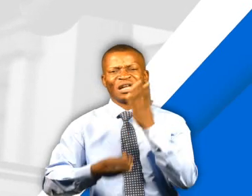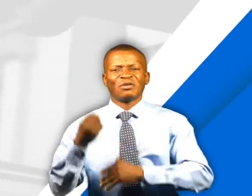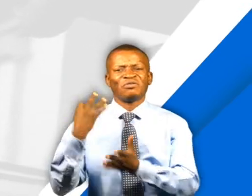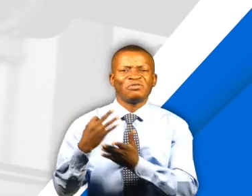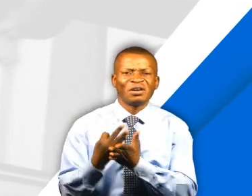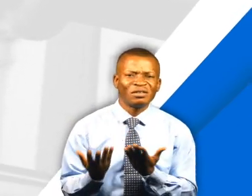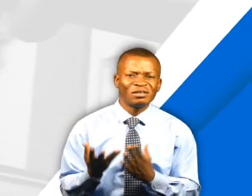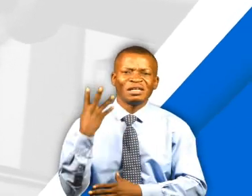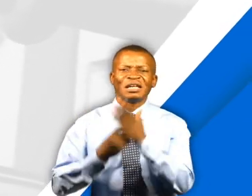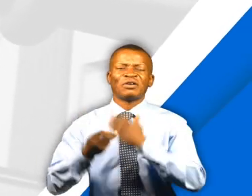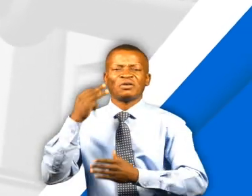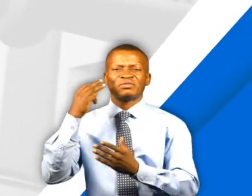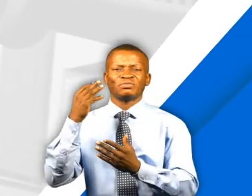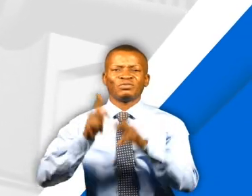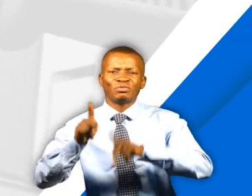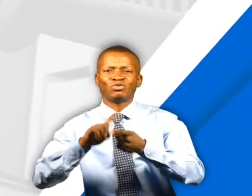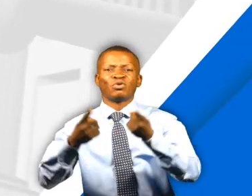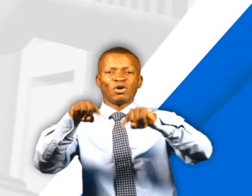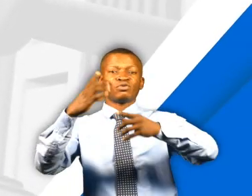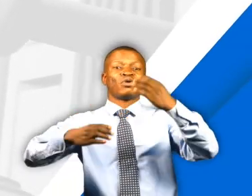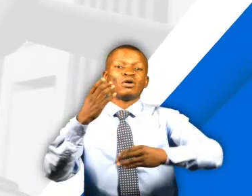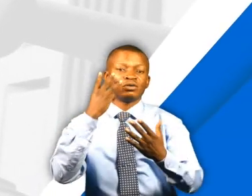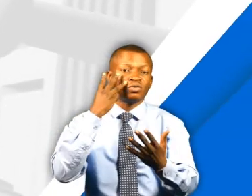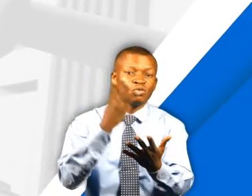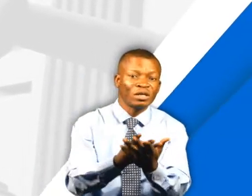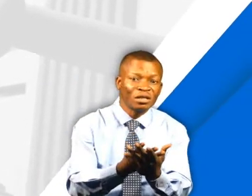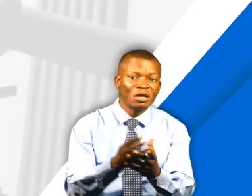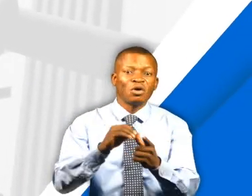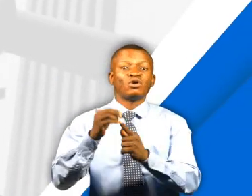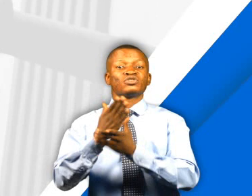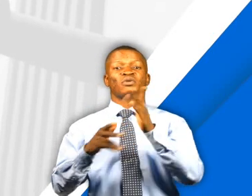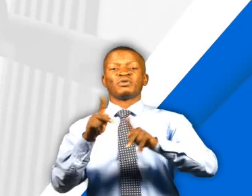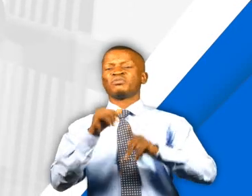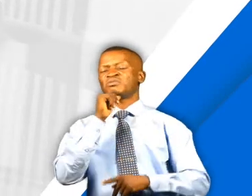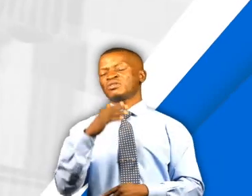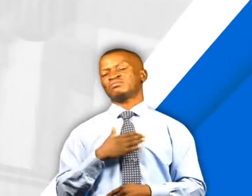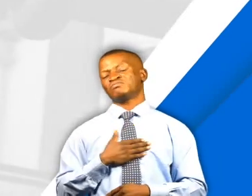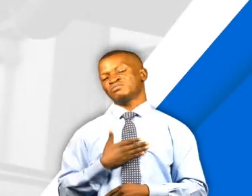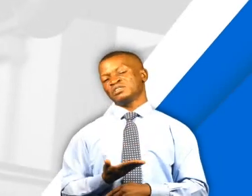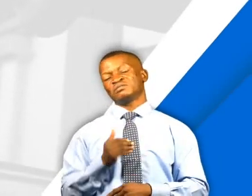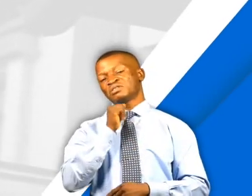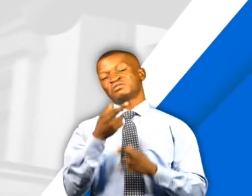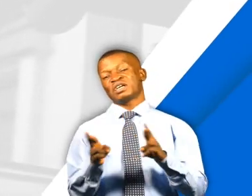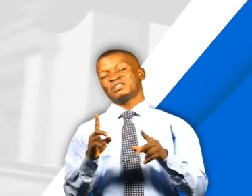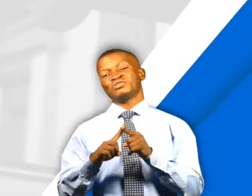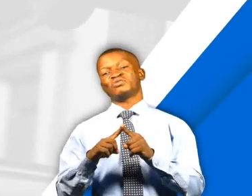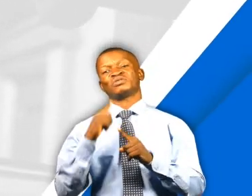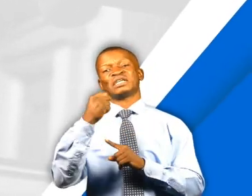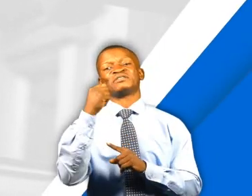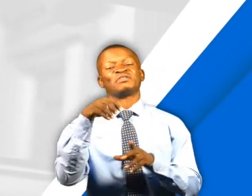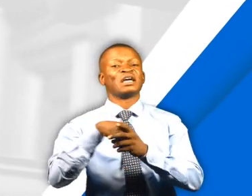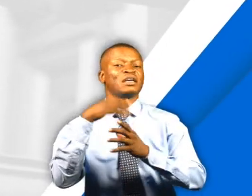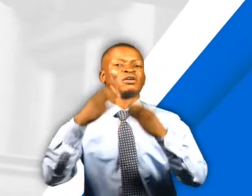inadequacy of funds, lack of witnesses, and sometimes unwillingness of the witnesses to come to court